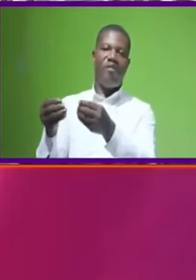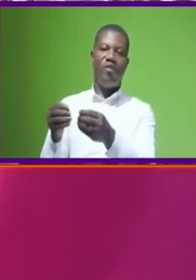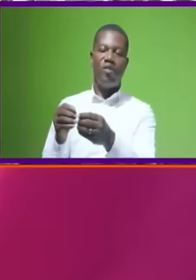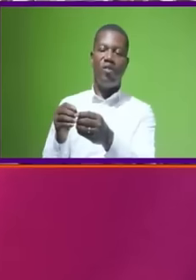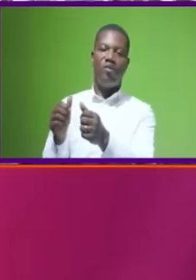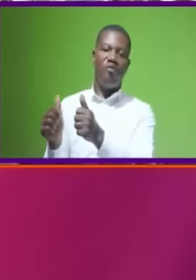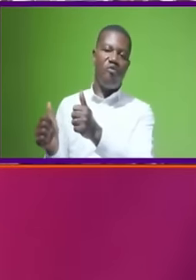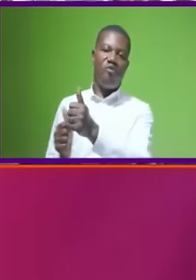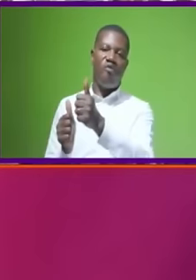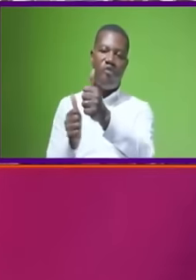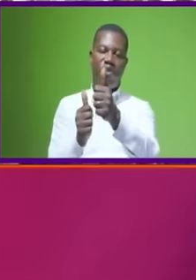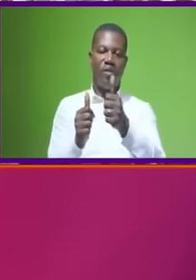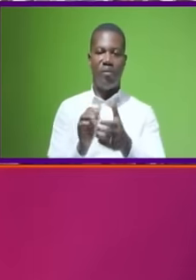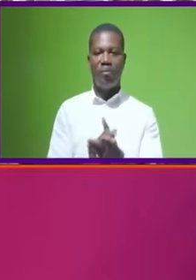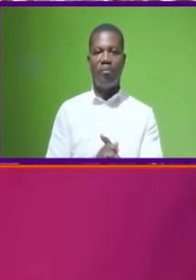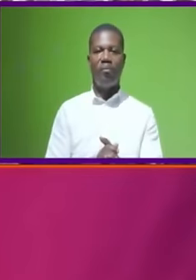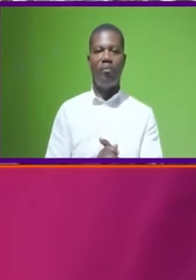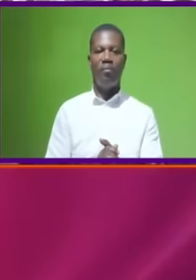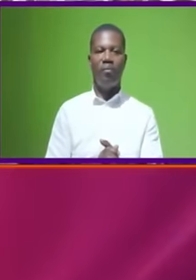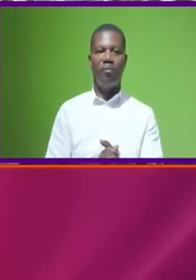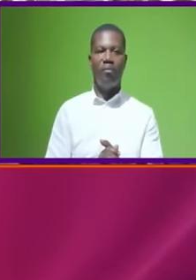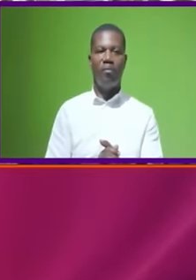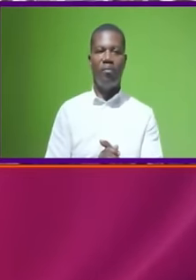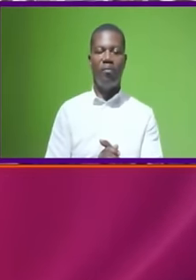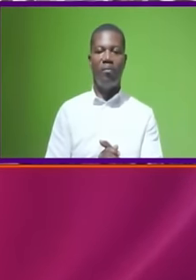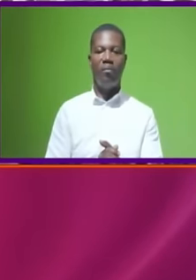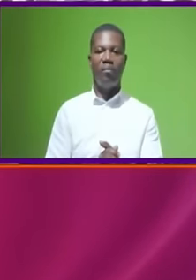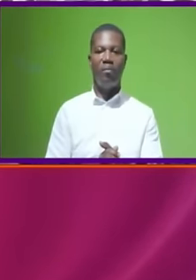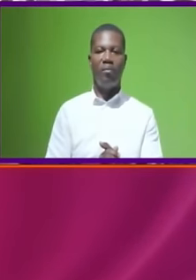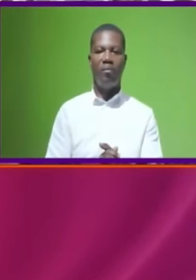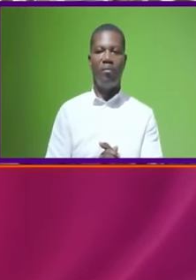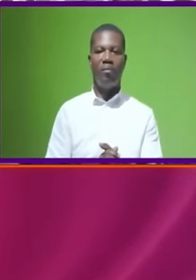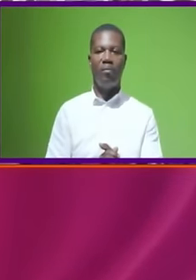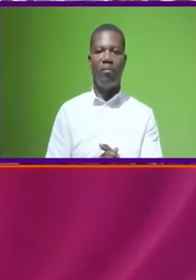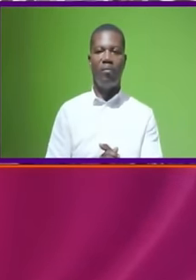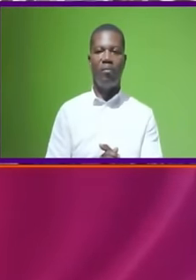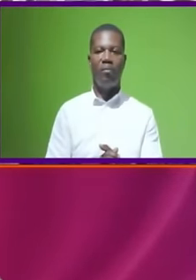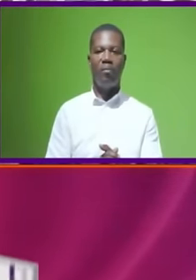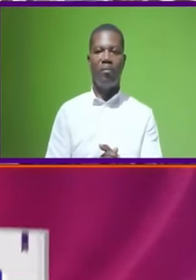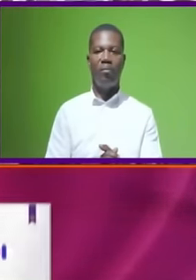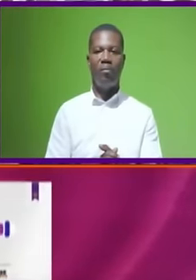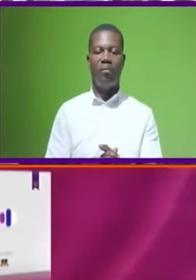So all these monies came into the hands of the apostles. And as I